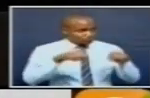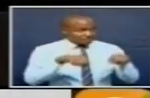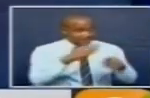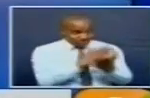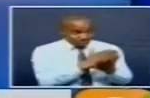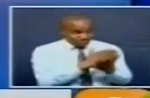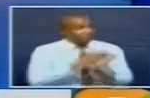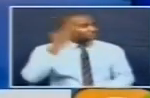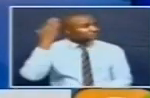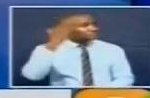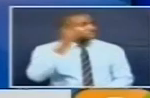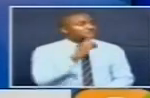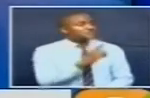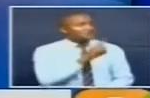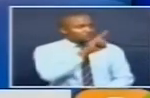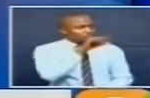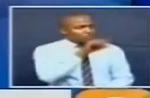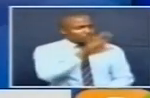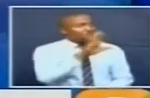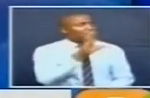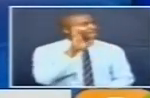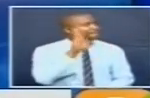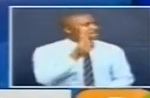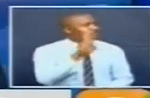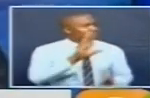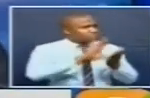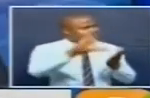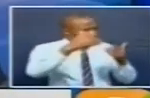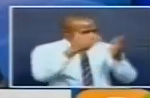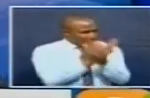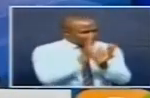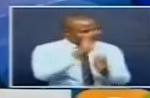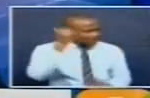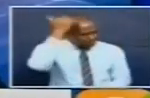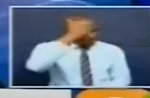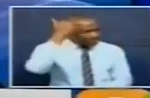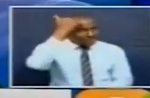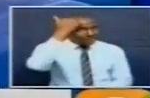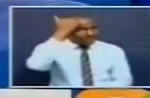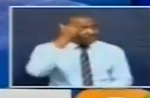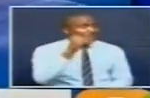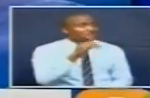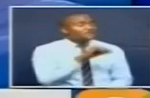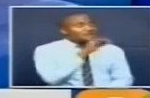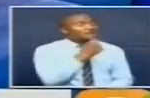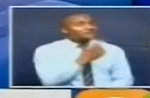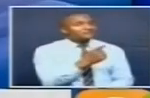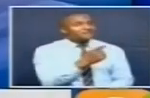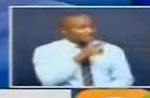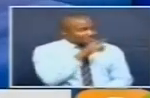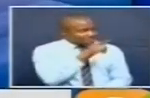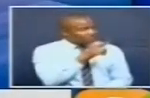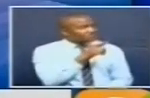was the award of the 2.5 billion ballot printing tender to Al Ghurair. Right. In fact, he said and claimed that the firm had met with senior